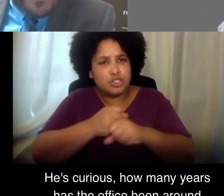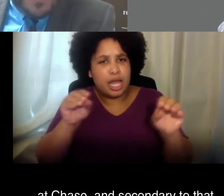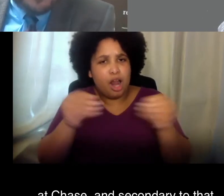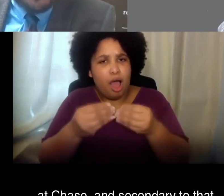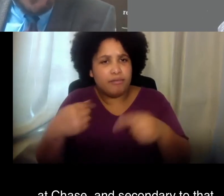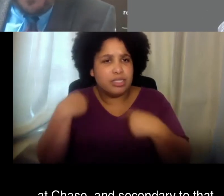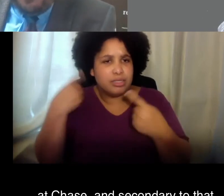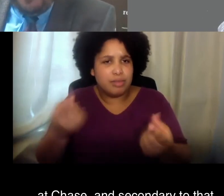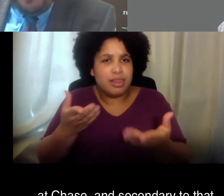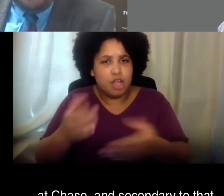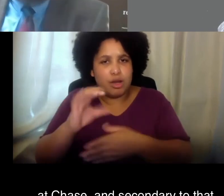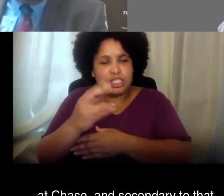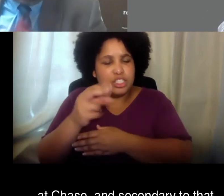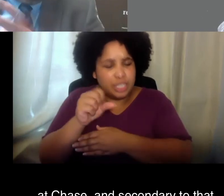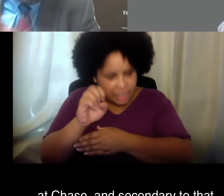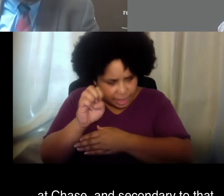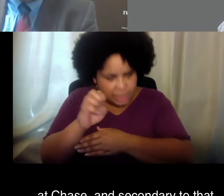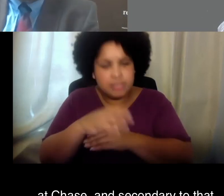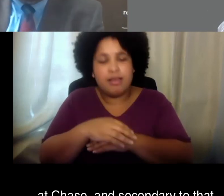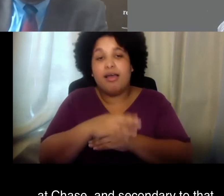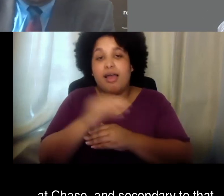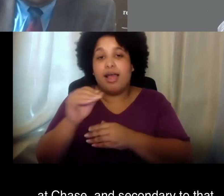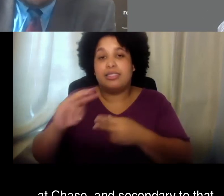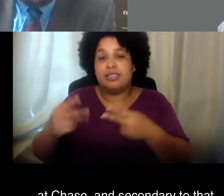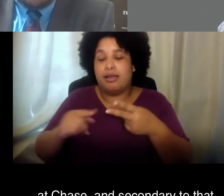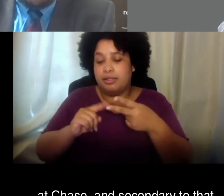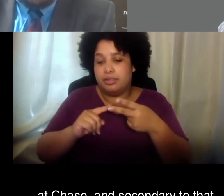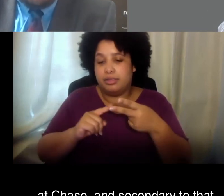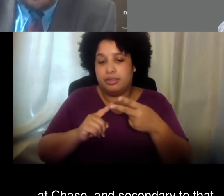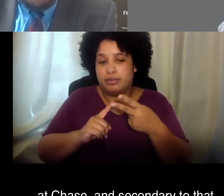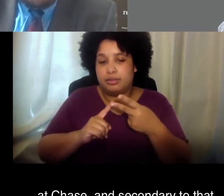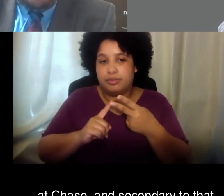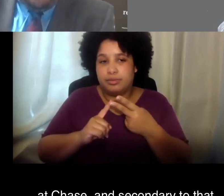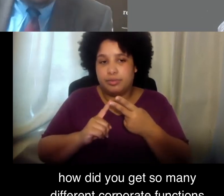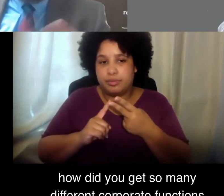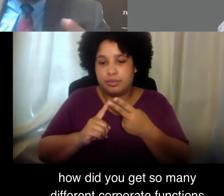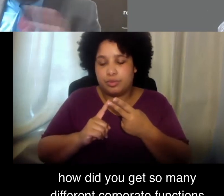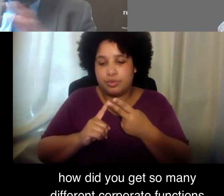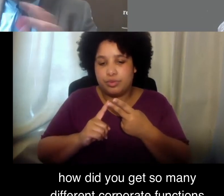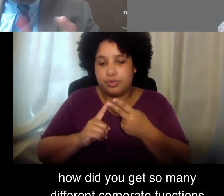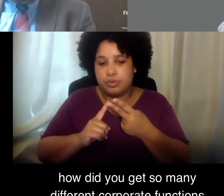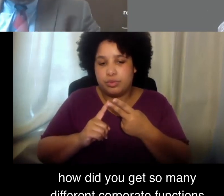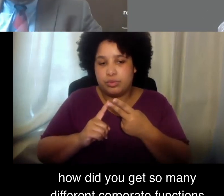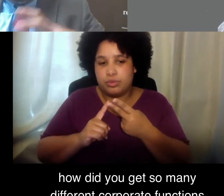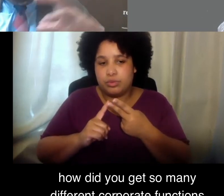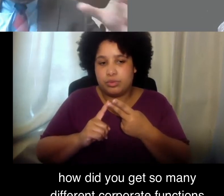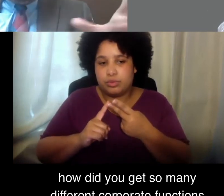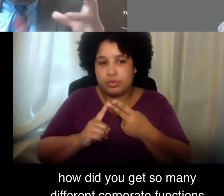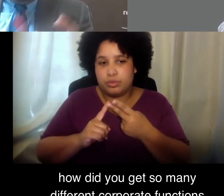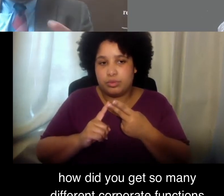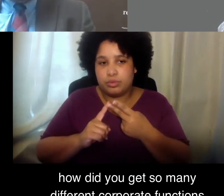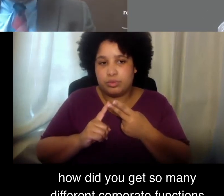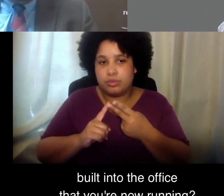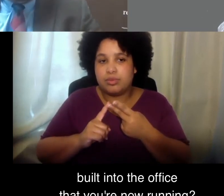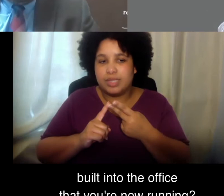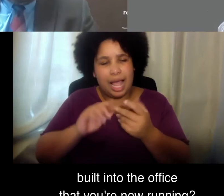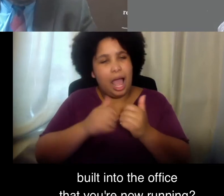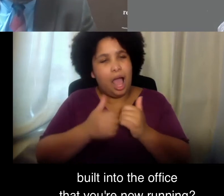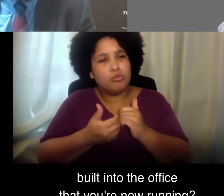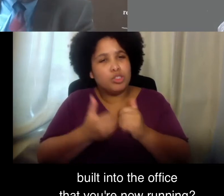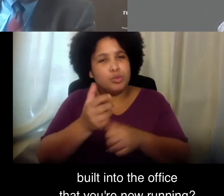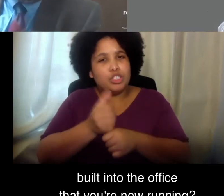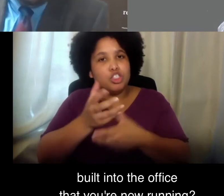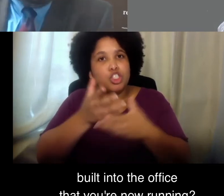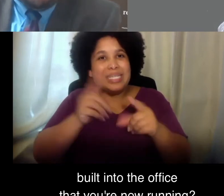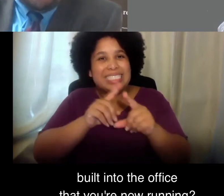around at Chase? And secondary to that, how did you get so many different corporate functions built into the